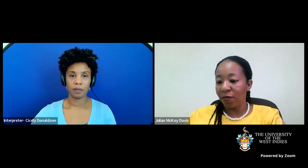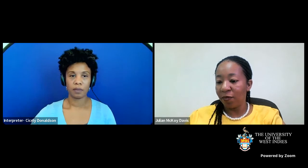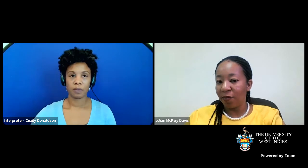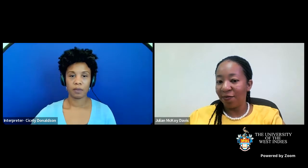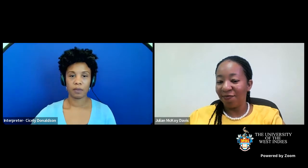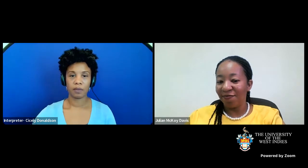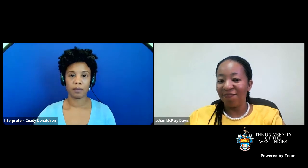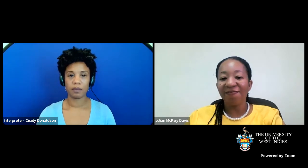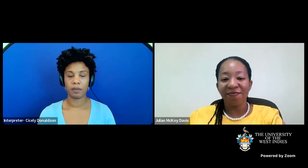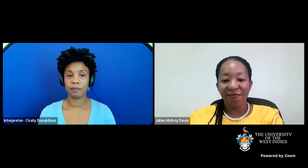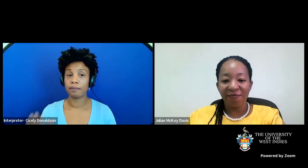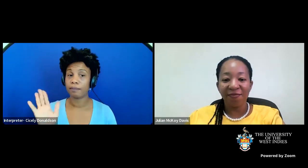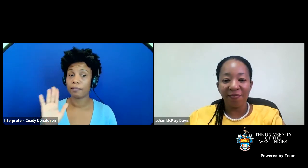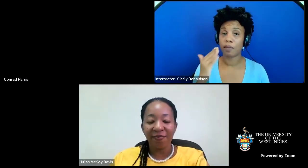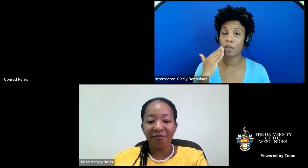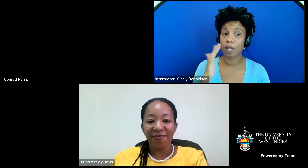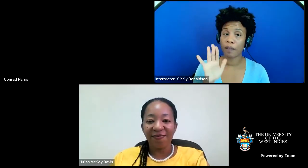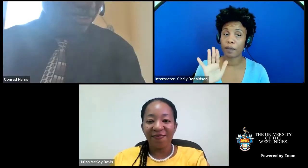Good afternoon.